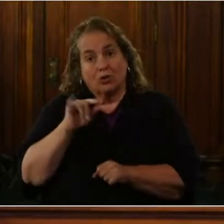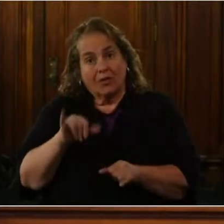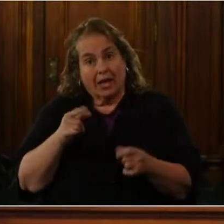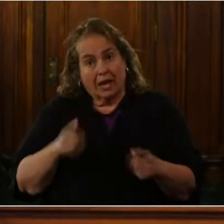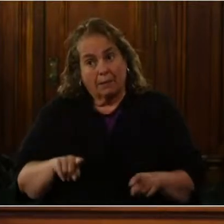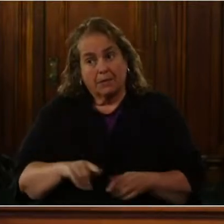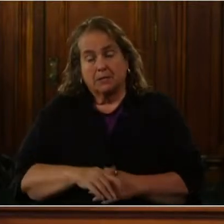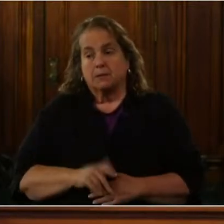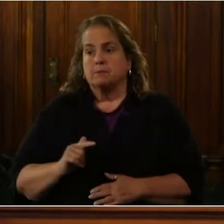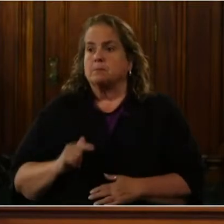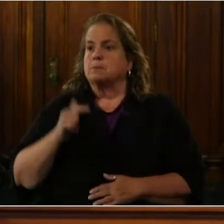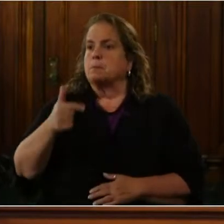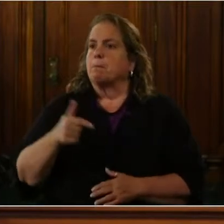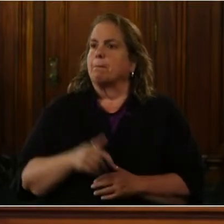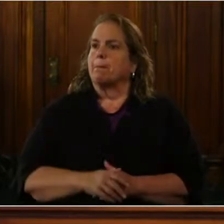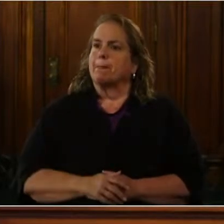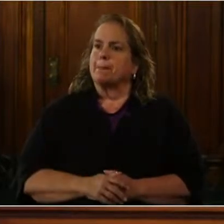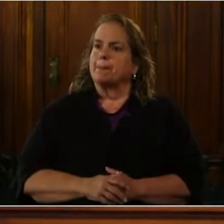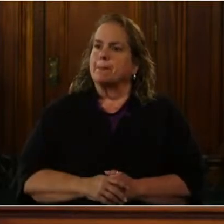back.